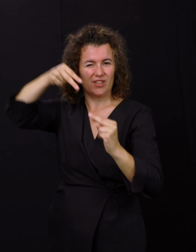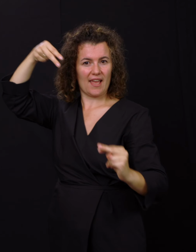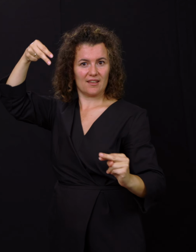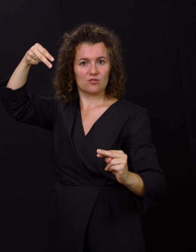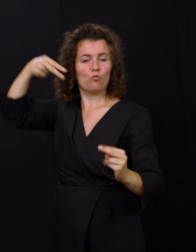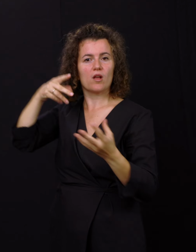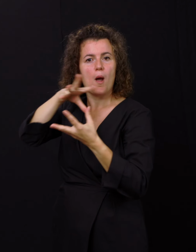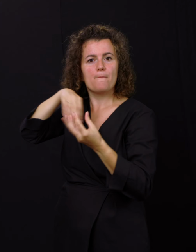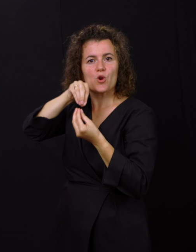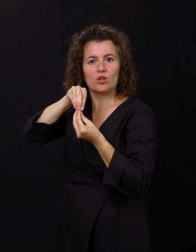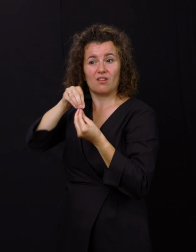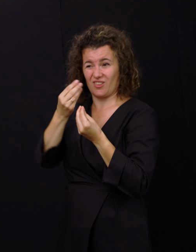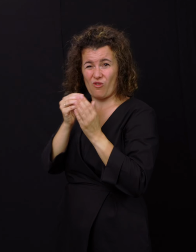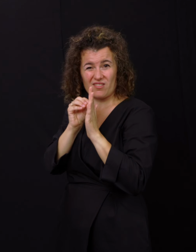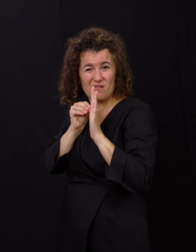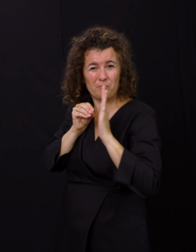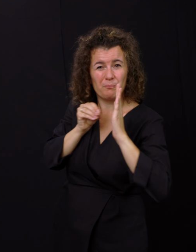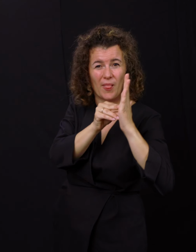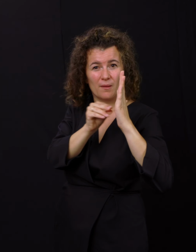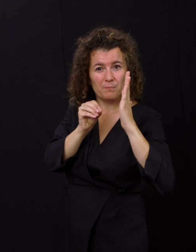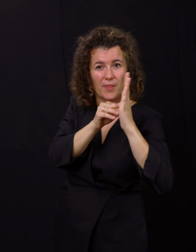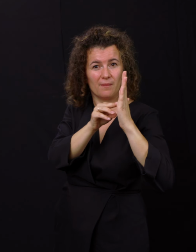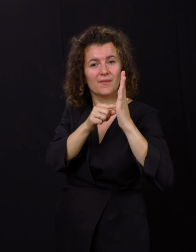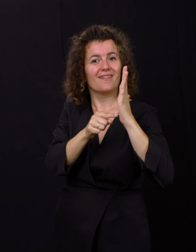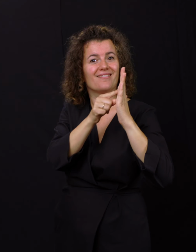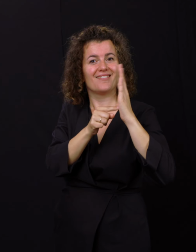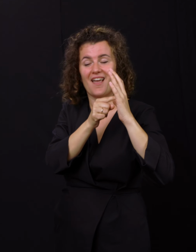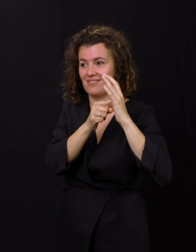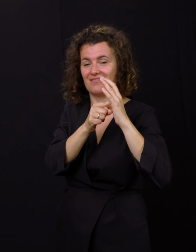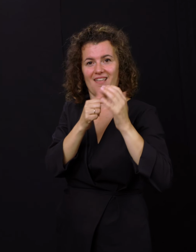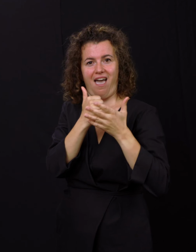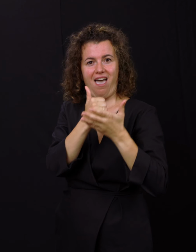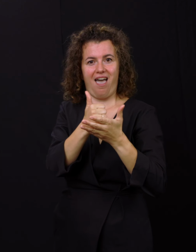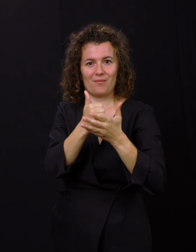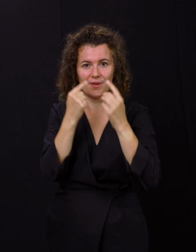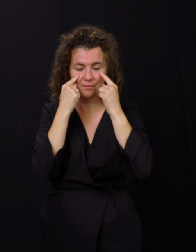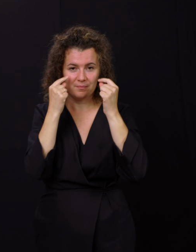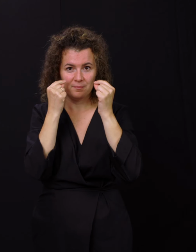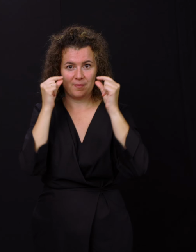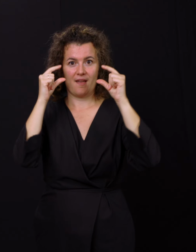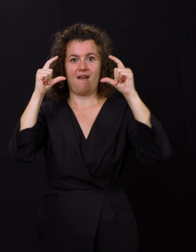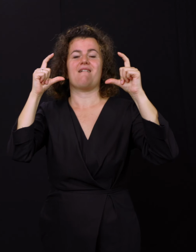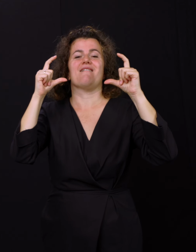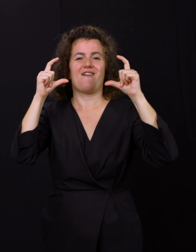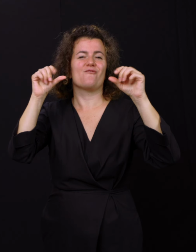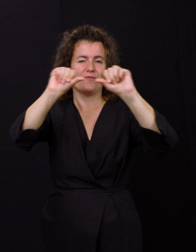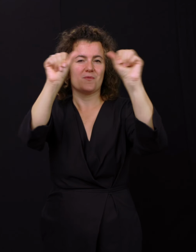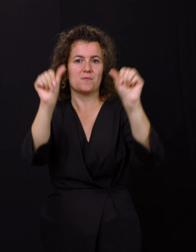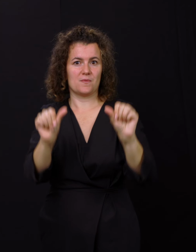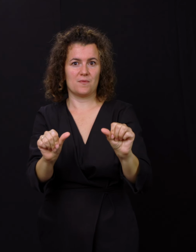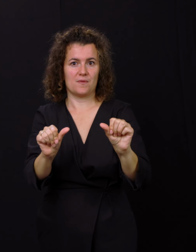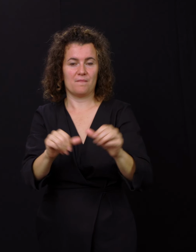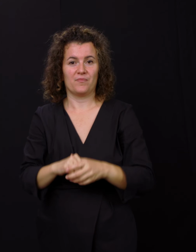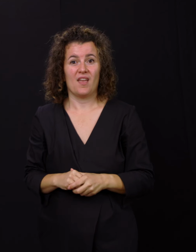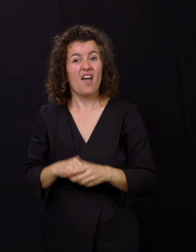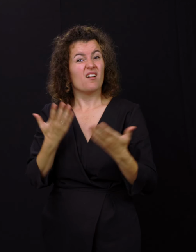the highest chance of really being able to restore vision in patients who have lost it. And optogenetics does not depend on the